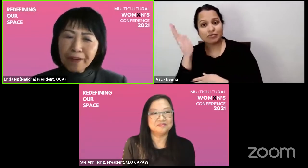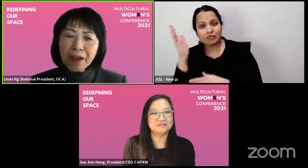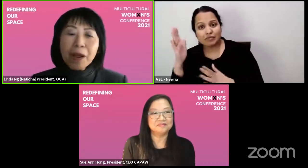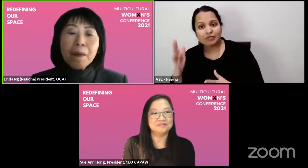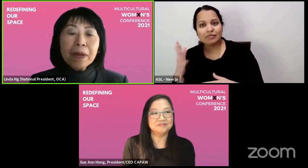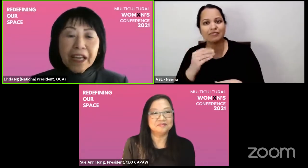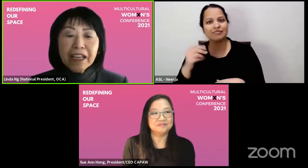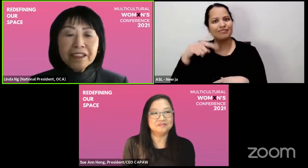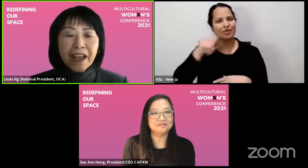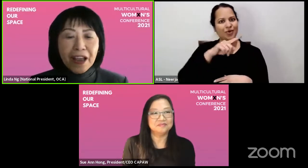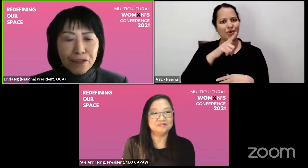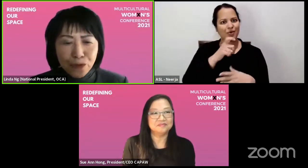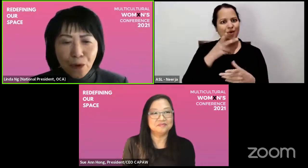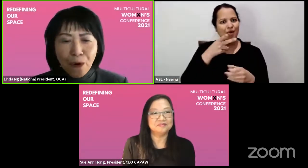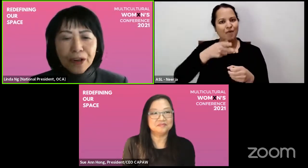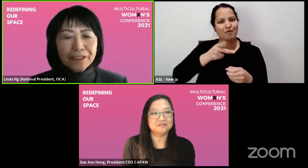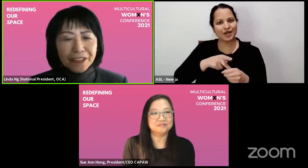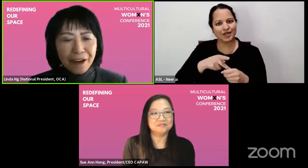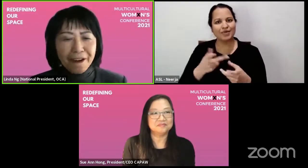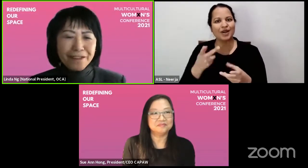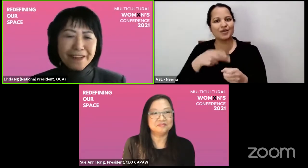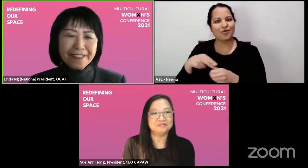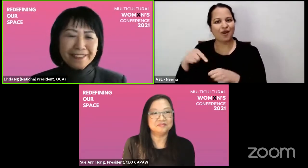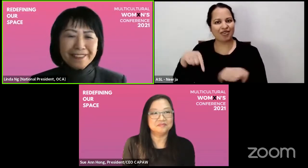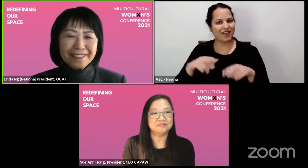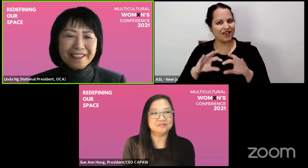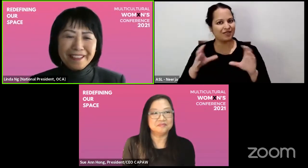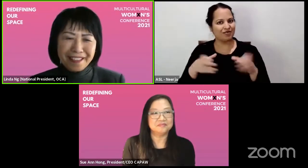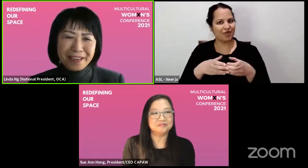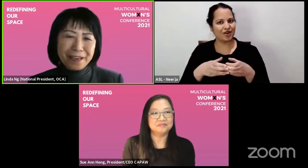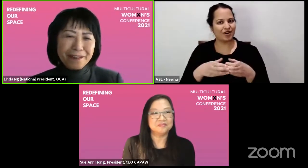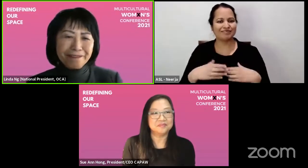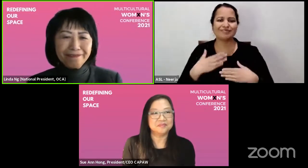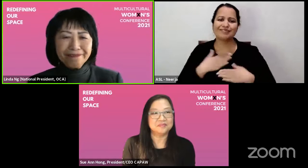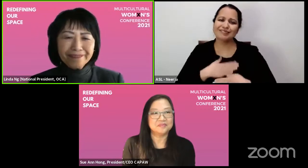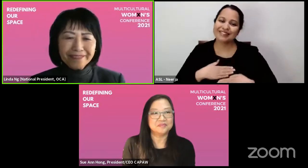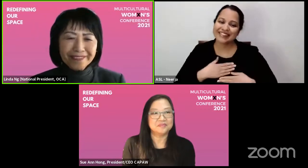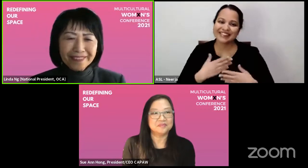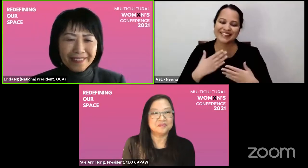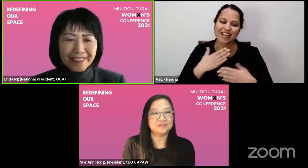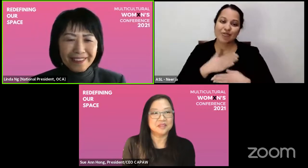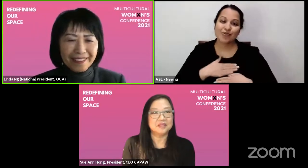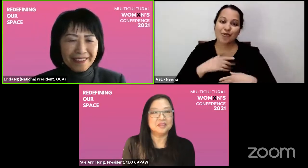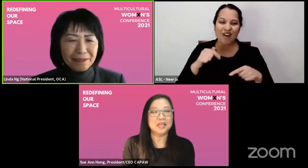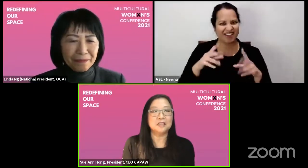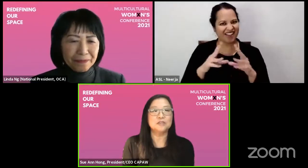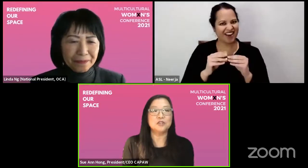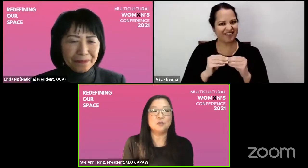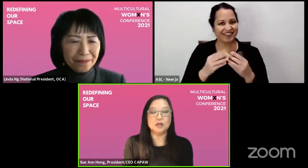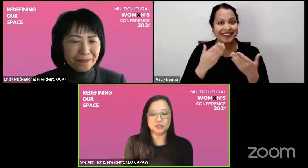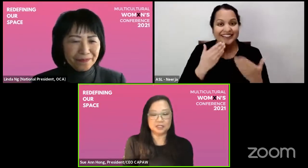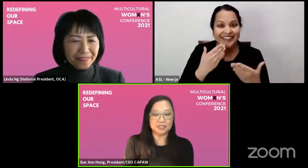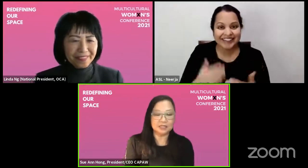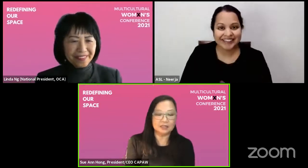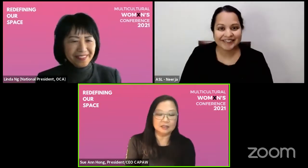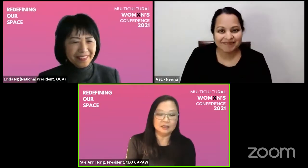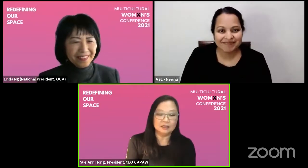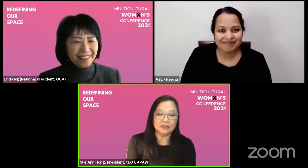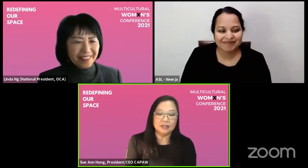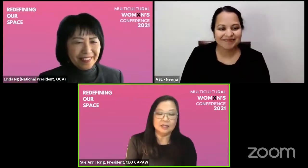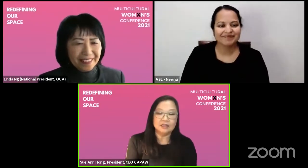forum. Please enjoy the conference. Thank you. Thank you so much,